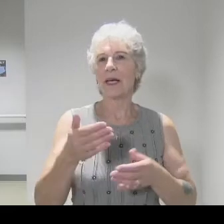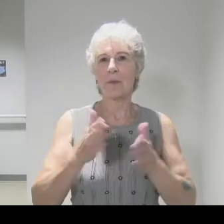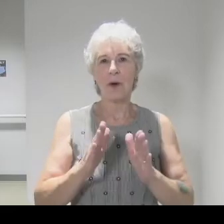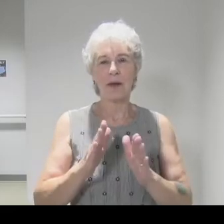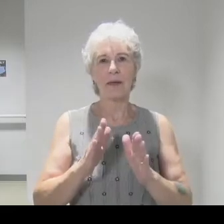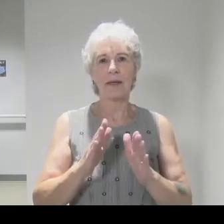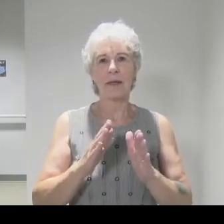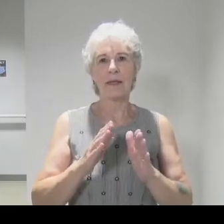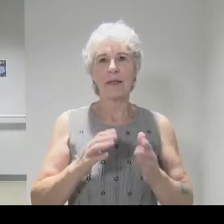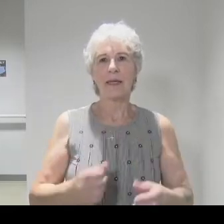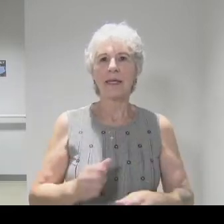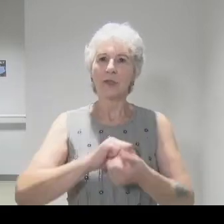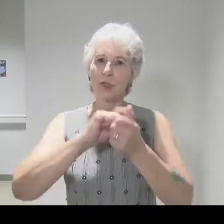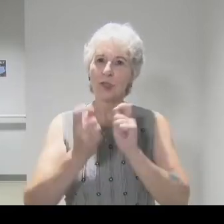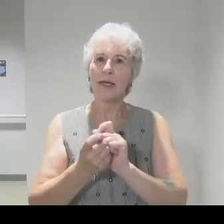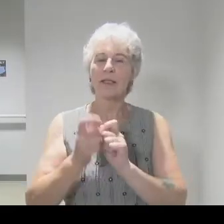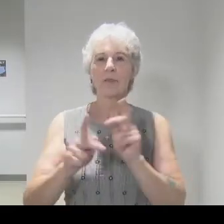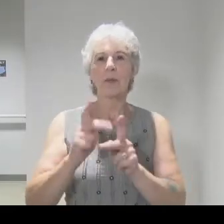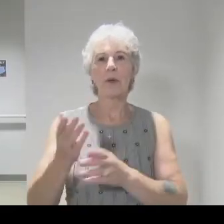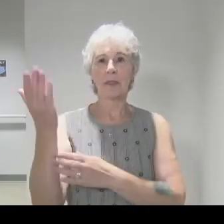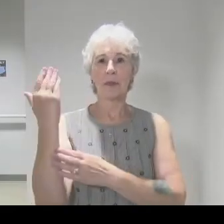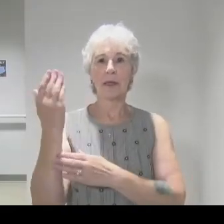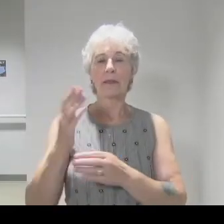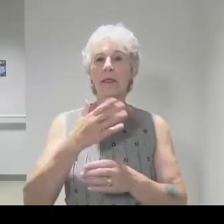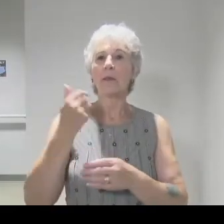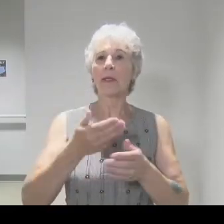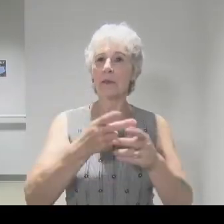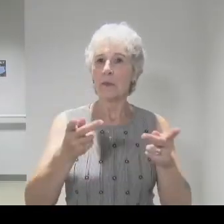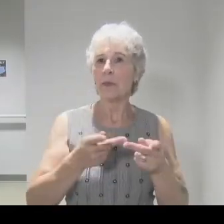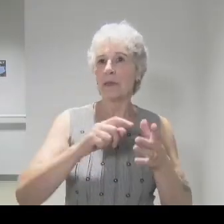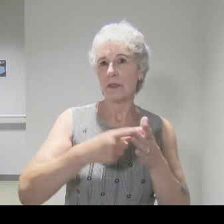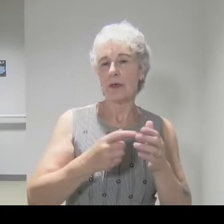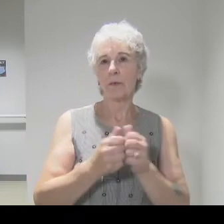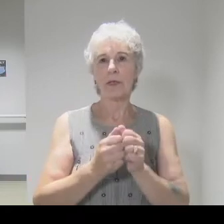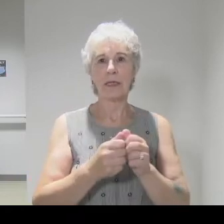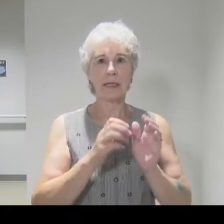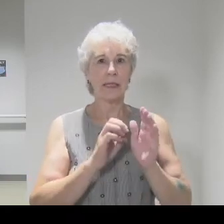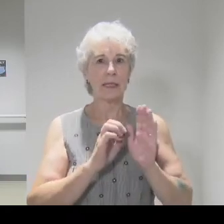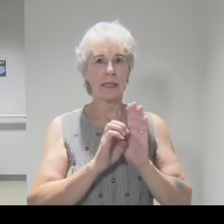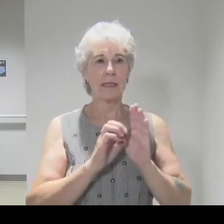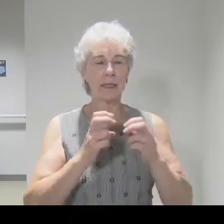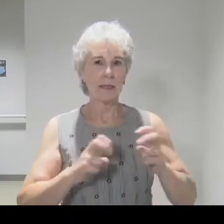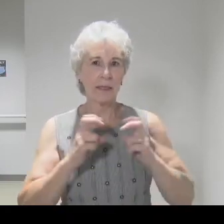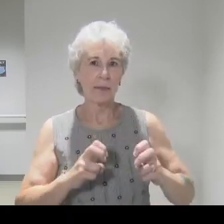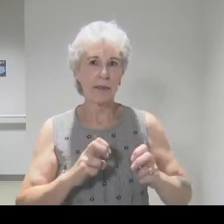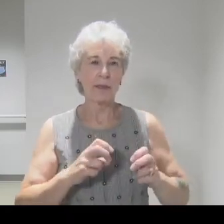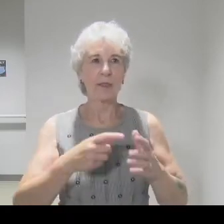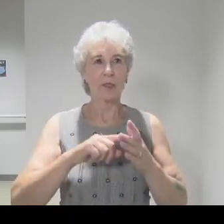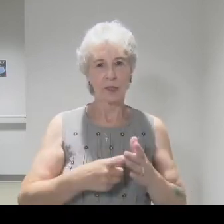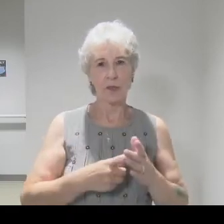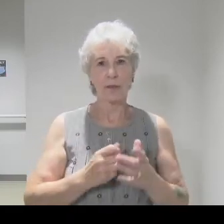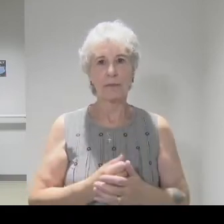a study in detail. And the best place to start is with an examination of the human author and the